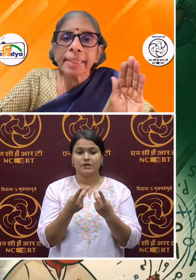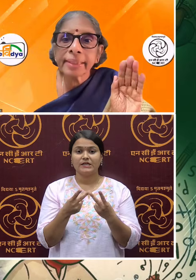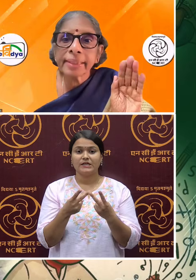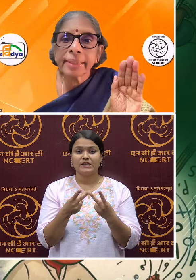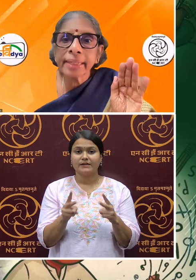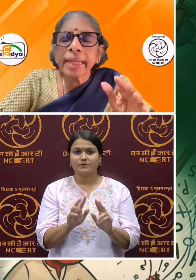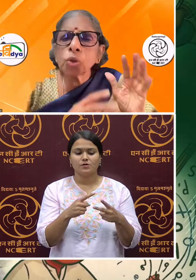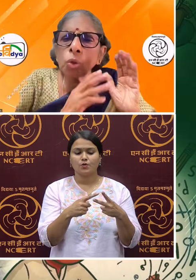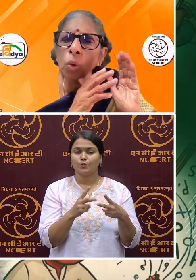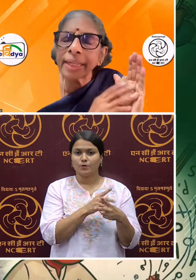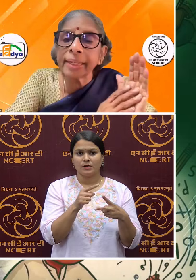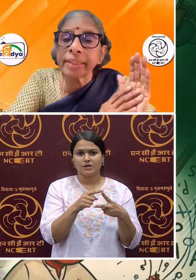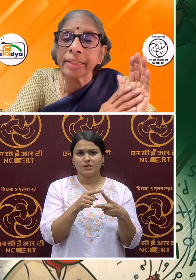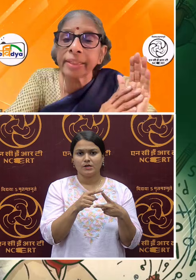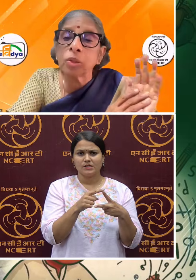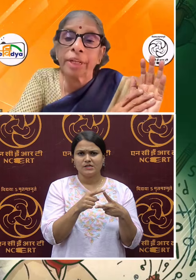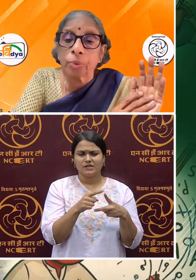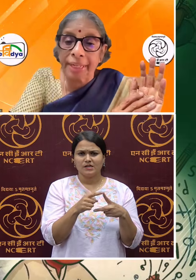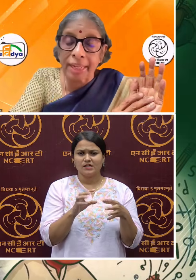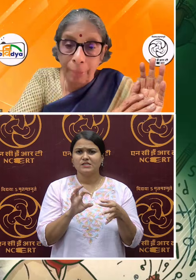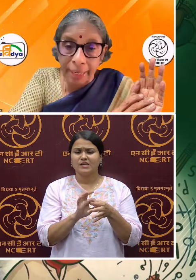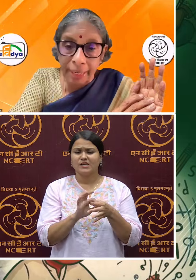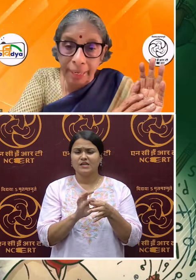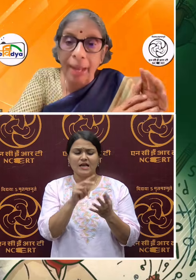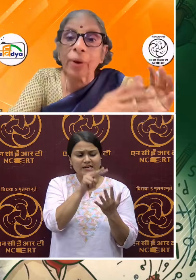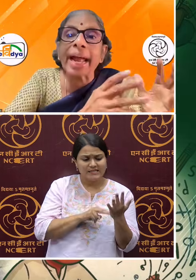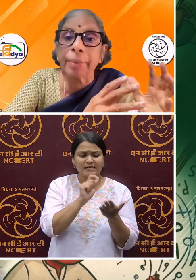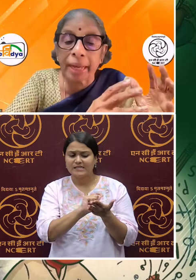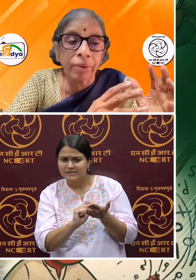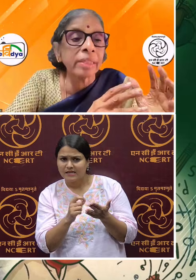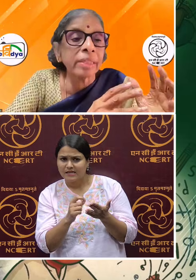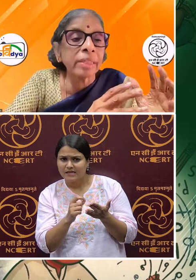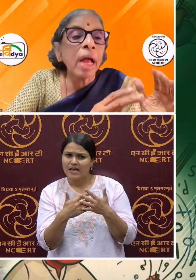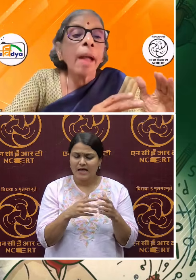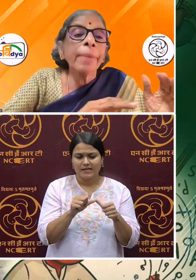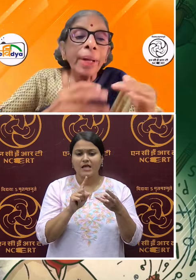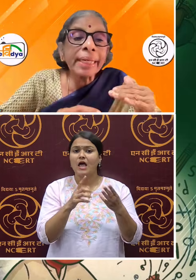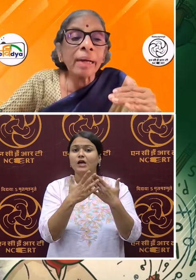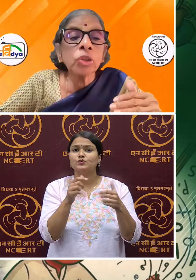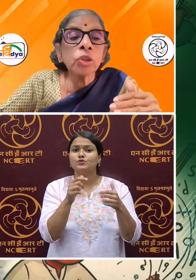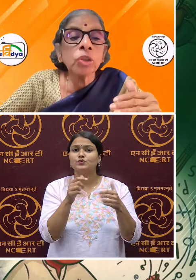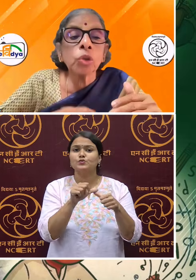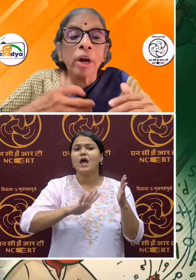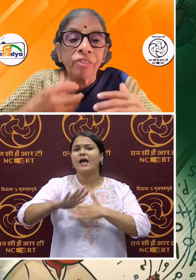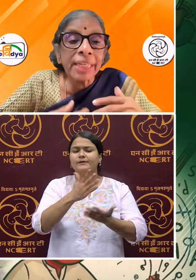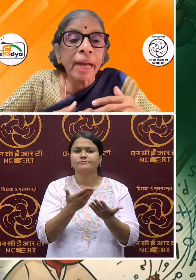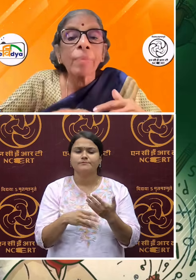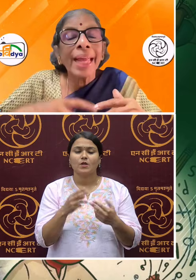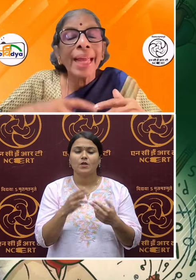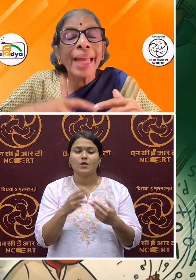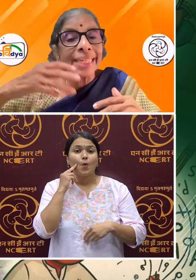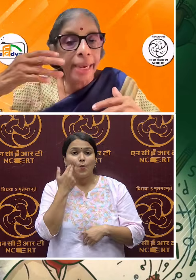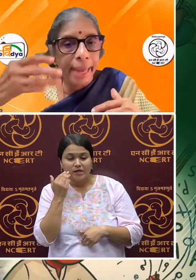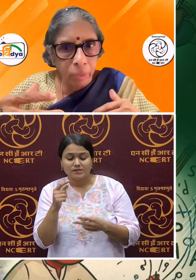earlier, dyslexia is so closely connected only to reading and spelling, or academic areas. But when it comes to